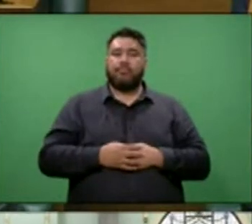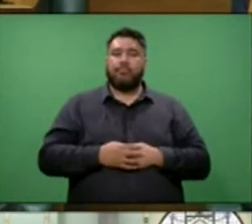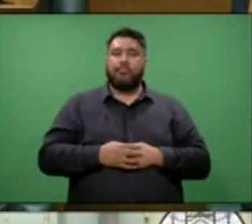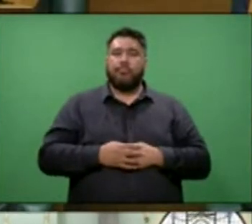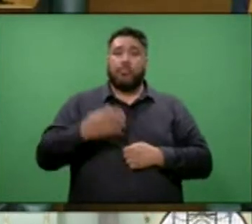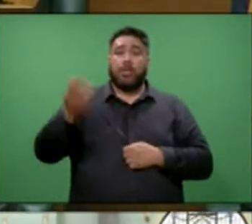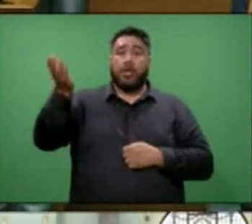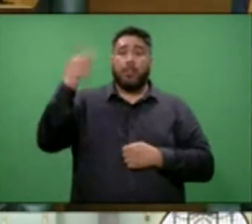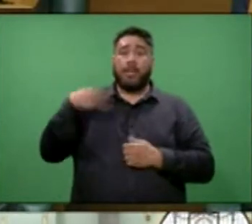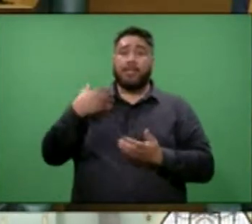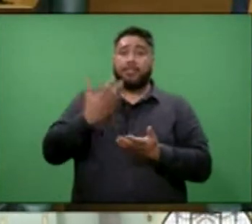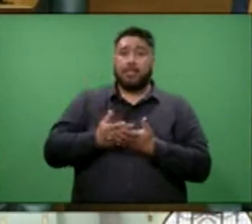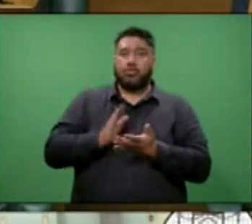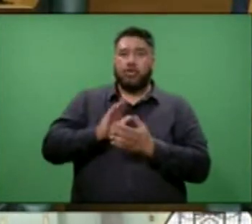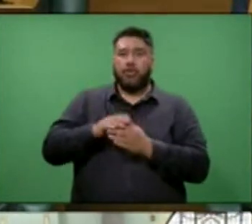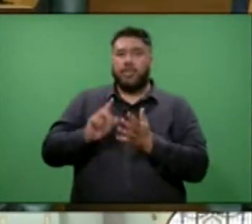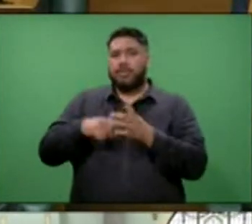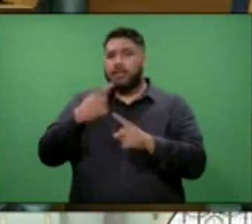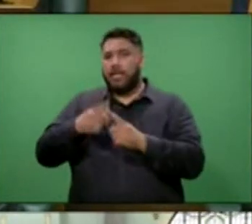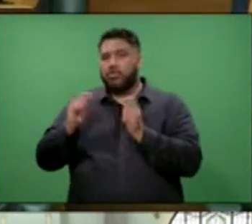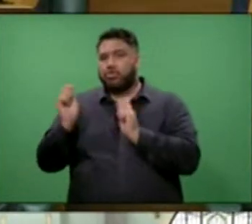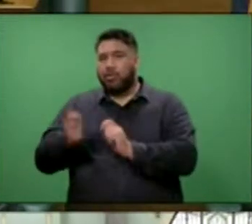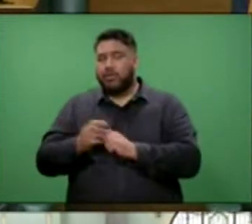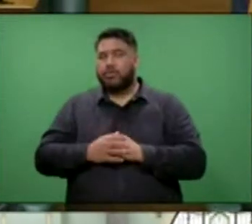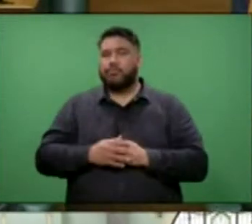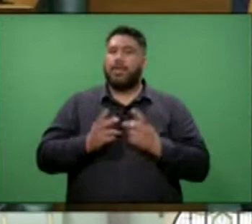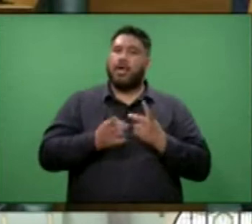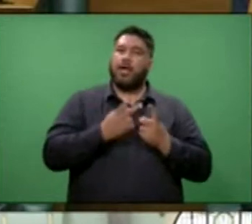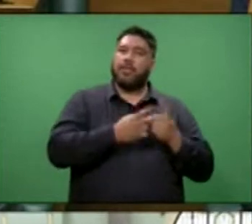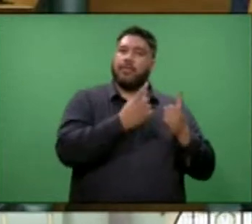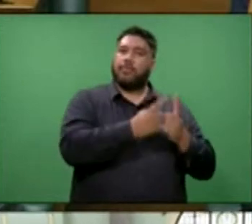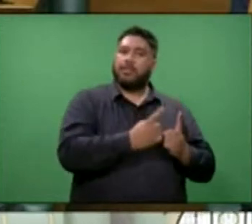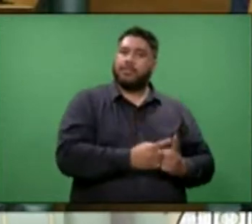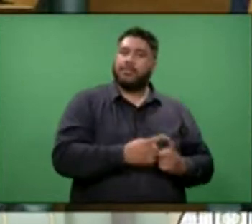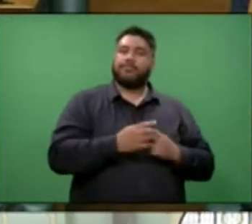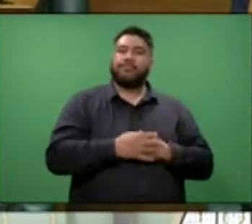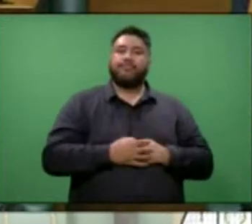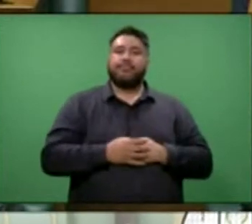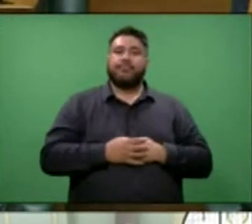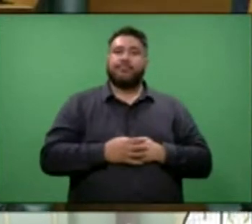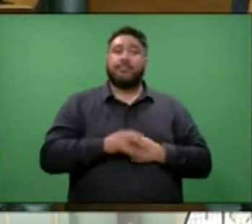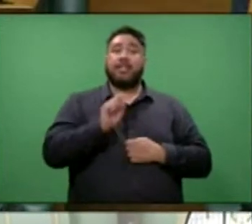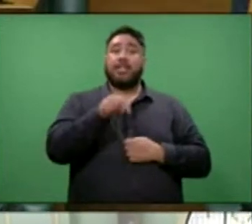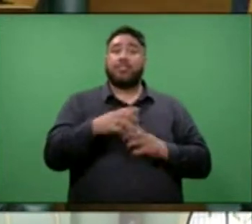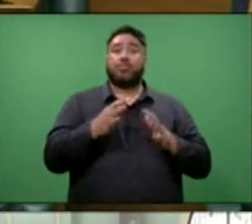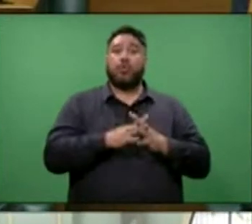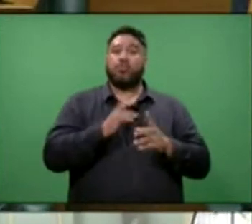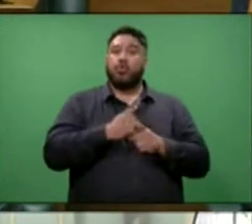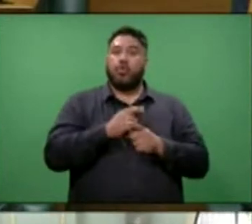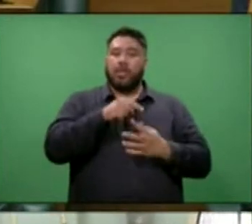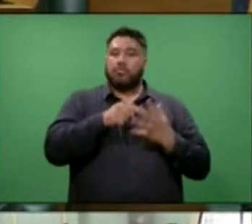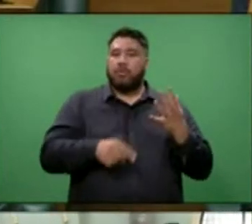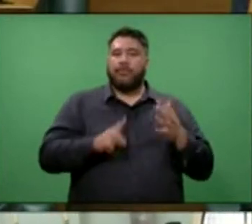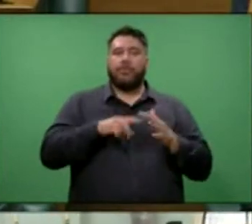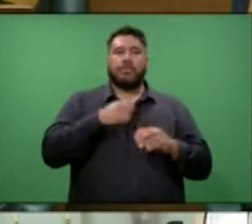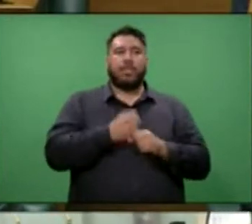bills on tax changes and other matters. Other legislation to be considered next week will include the first readings of the